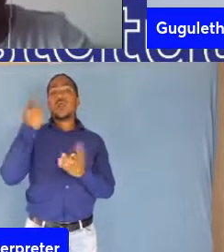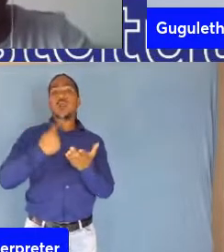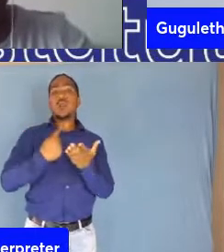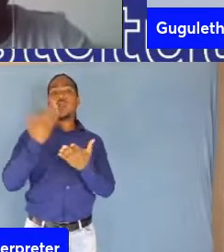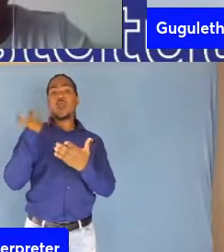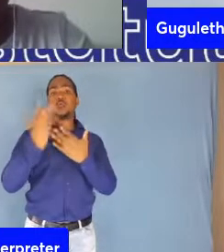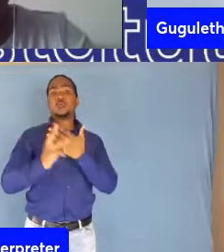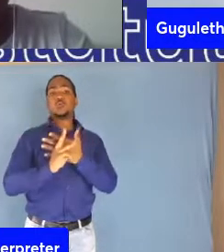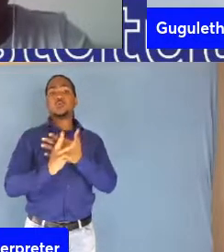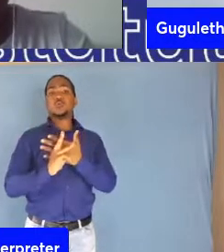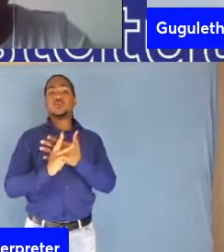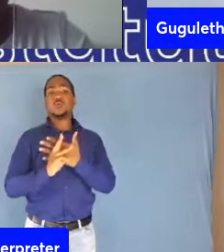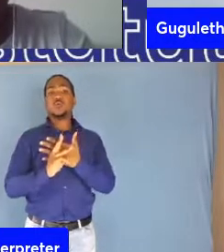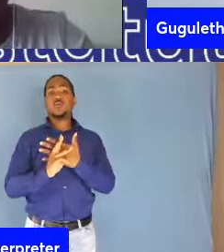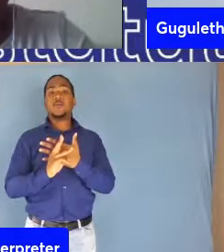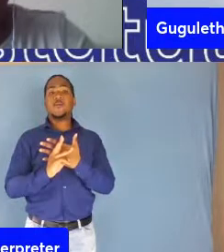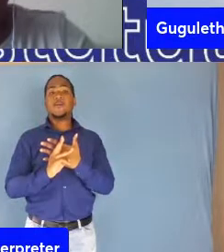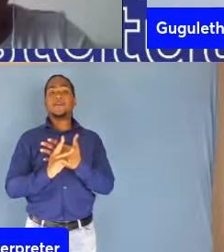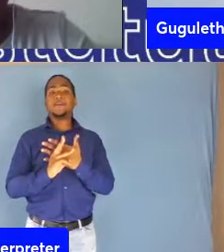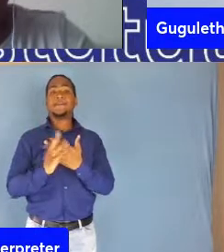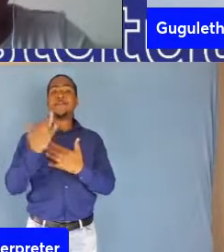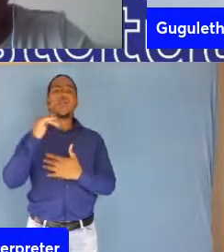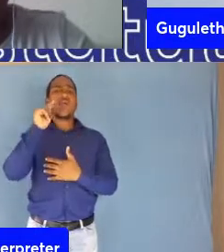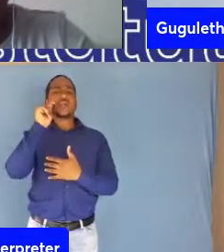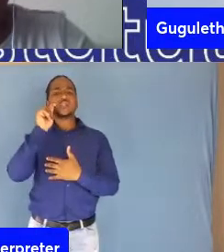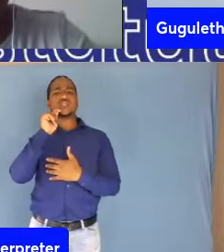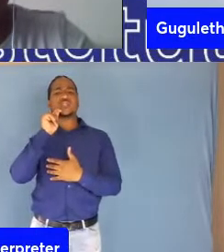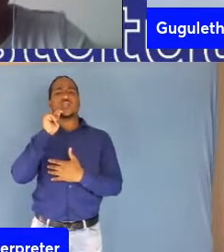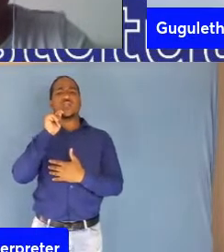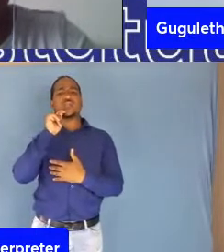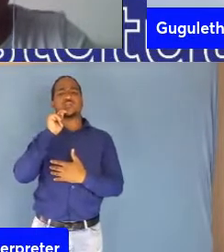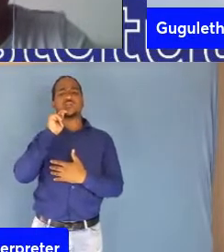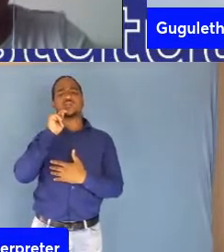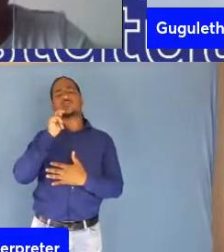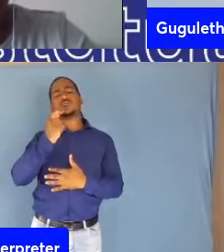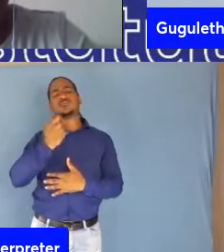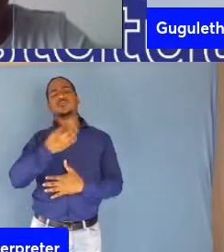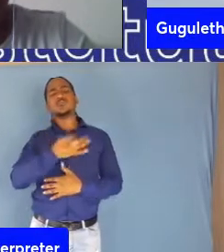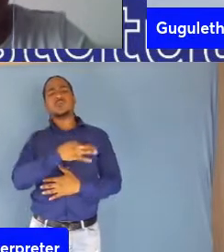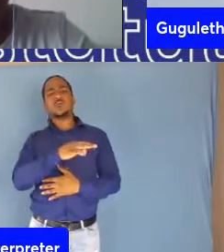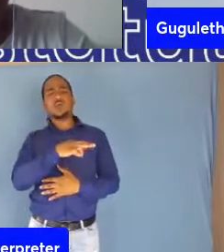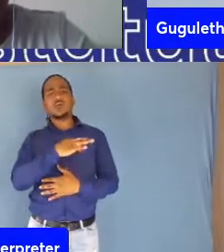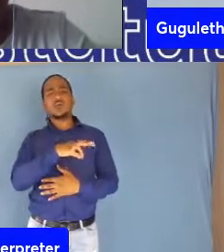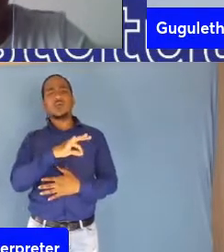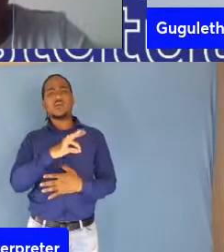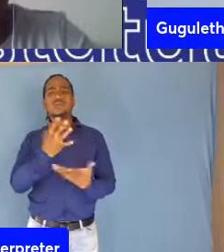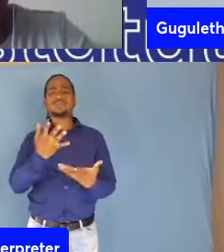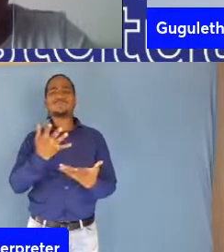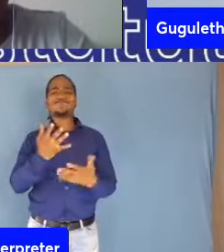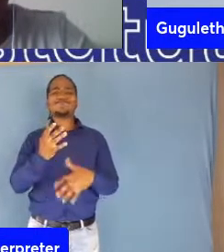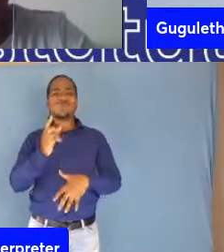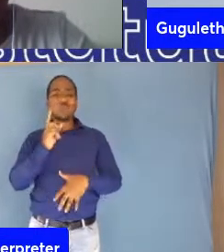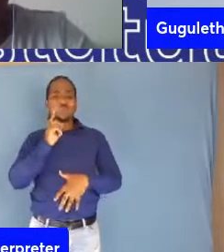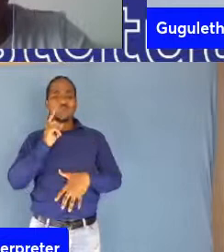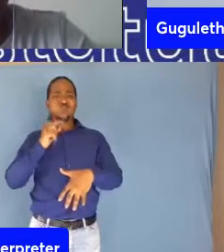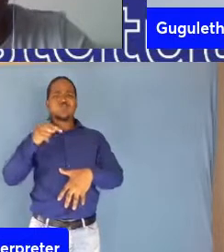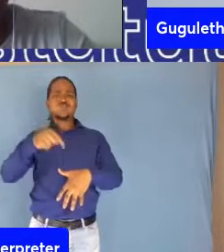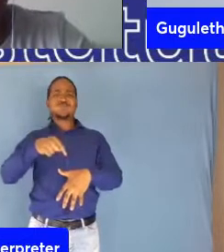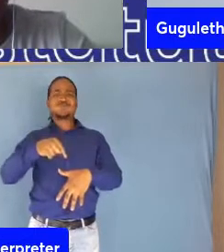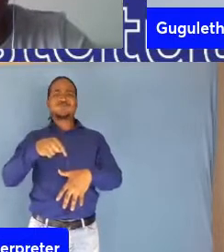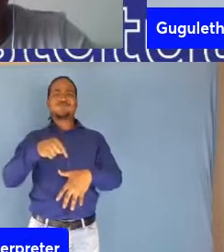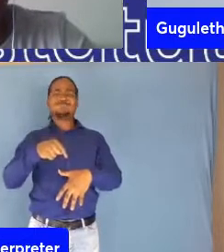there's a teenage girl who didn't want the baby and wants to give the baby